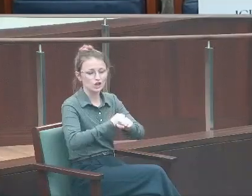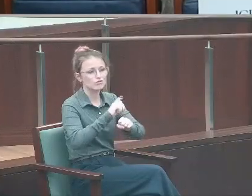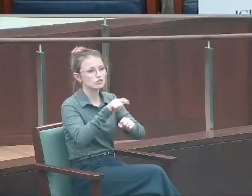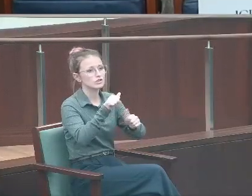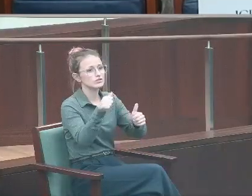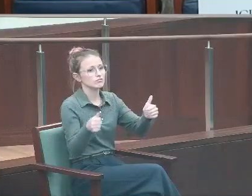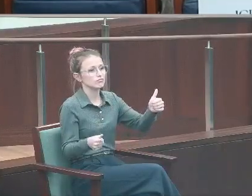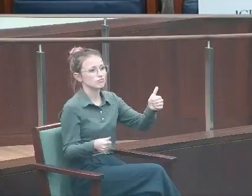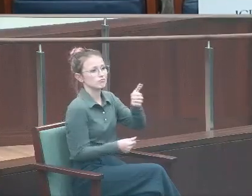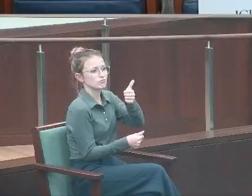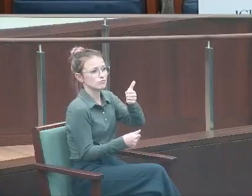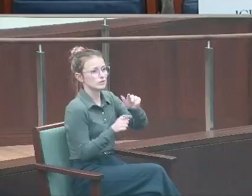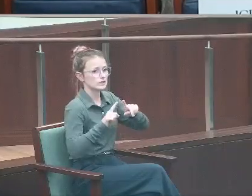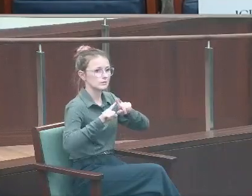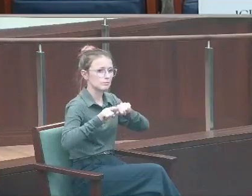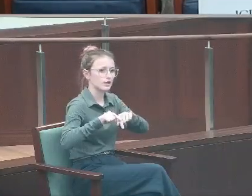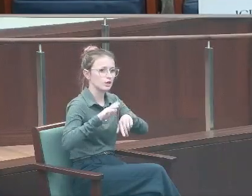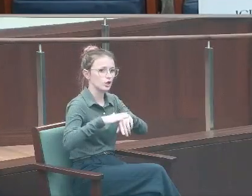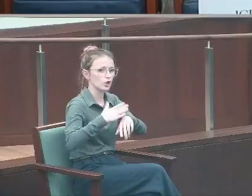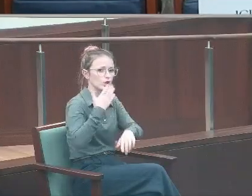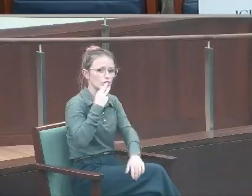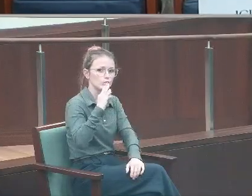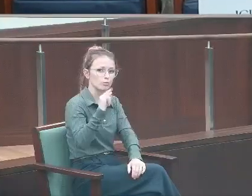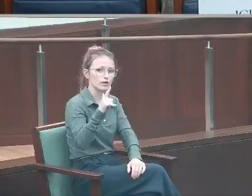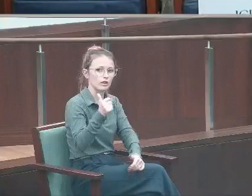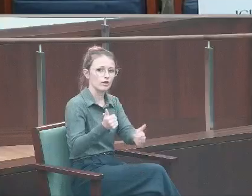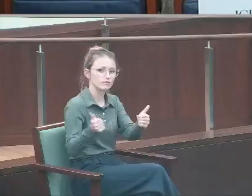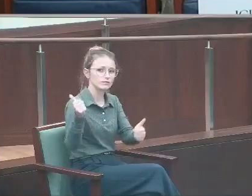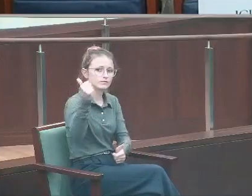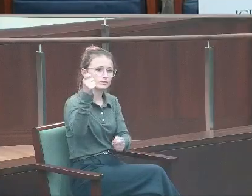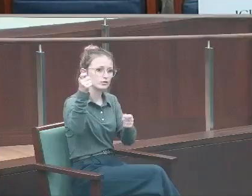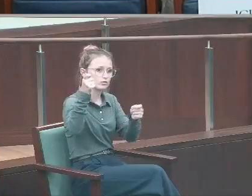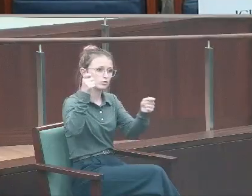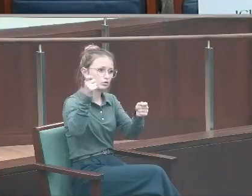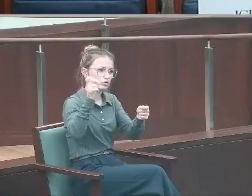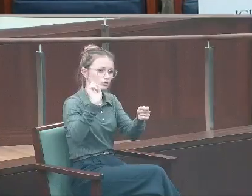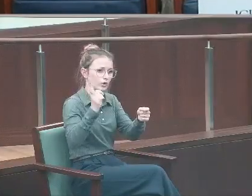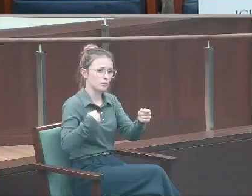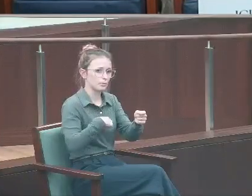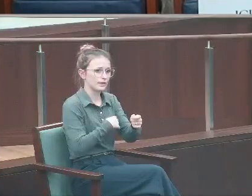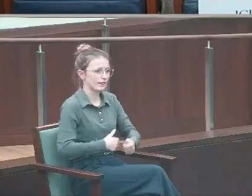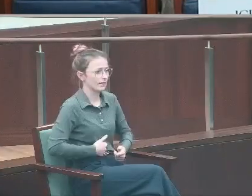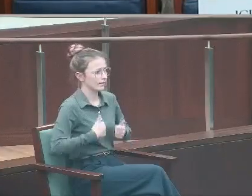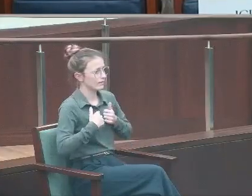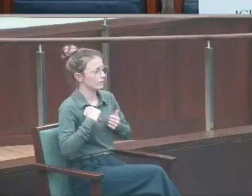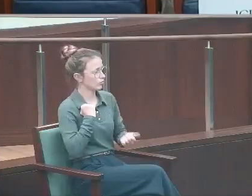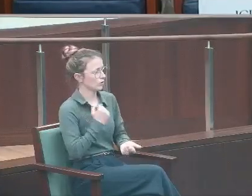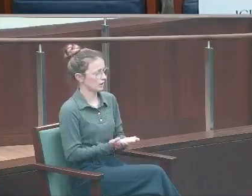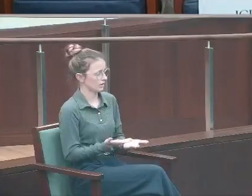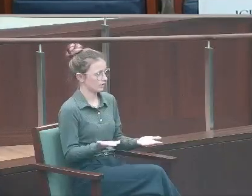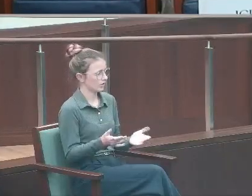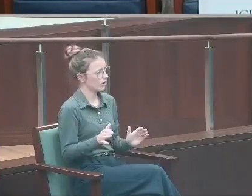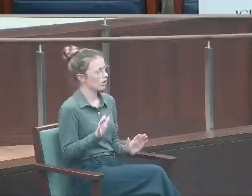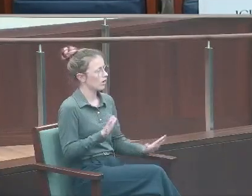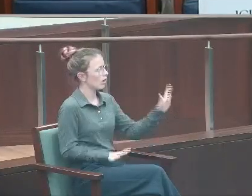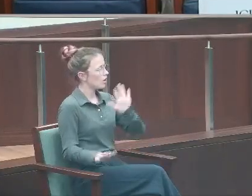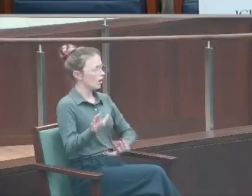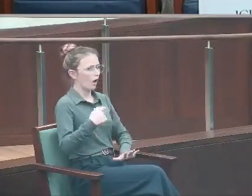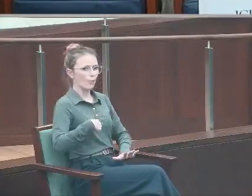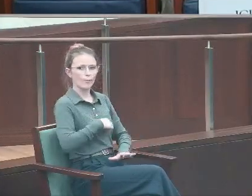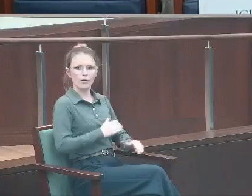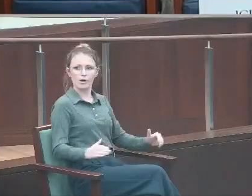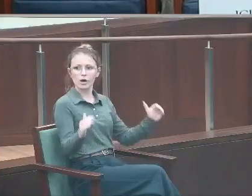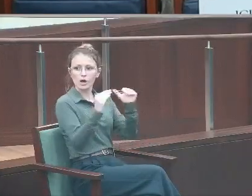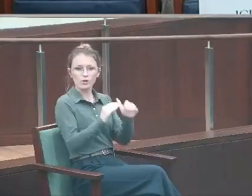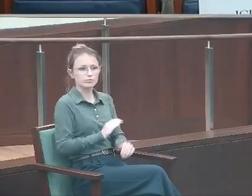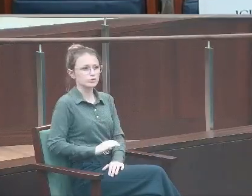supplicants dependent on the goodwill of rulers in the countries where we lived. And when we arrived here, we were equal citizens. And that's